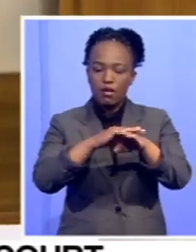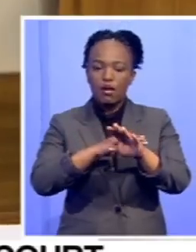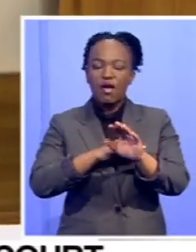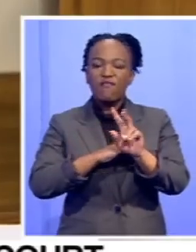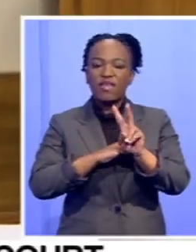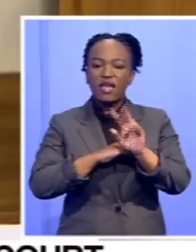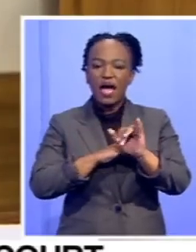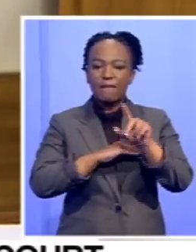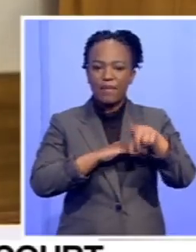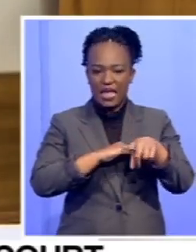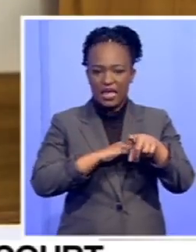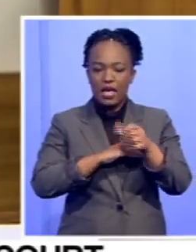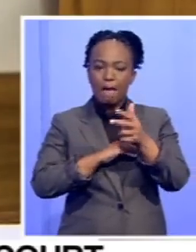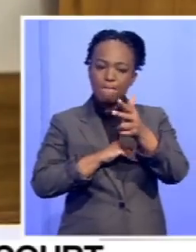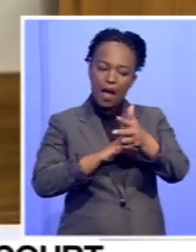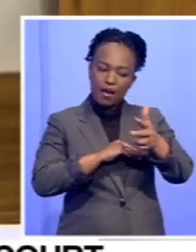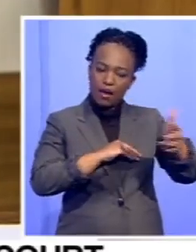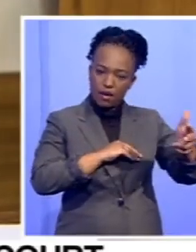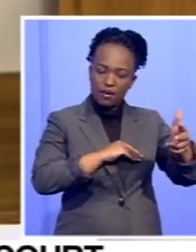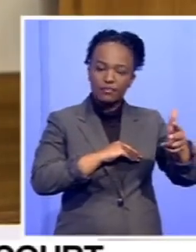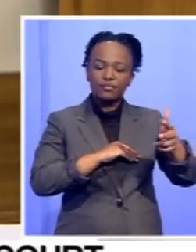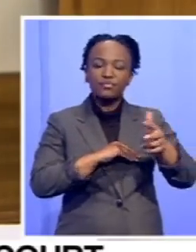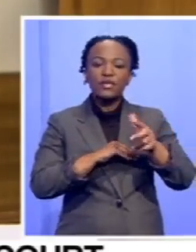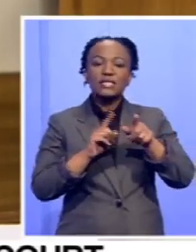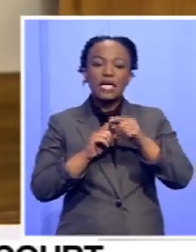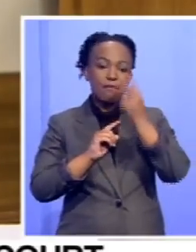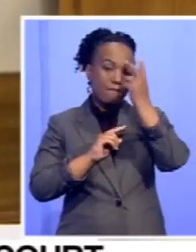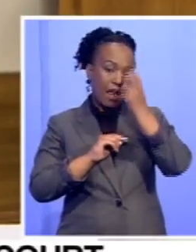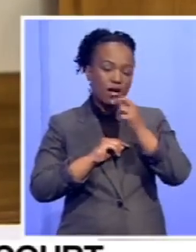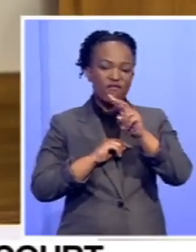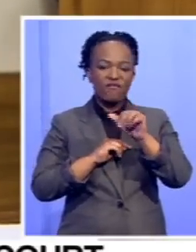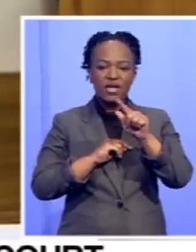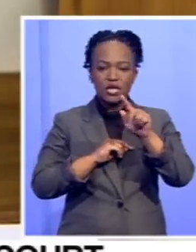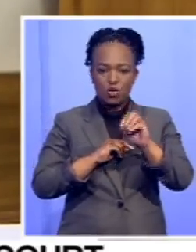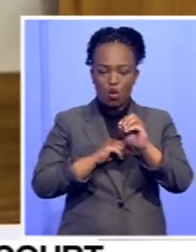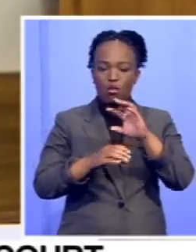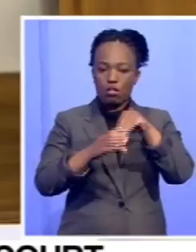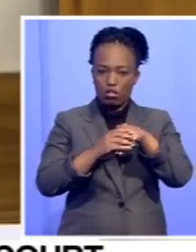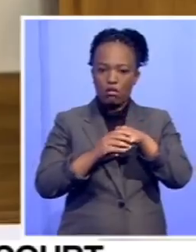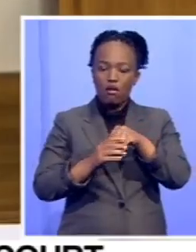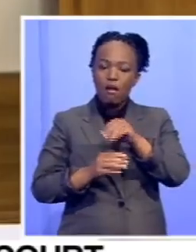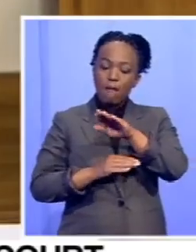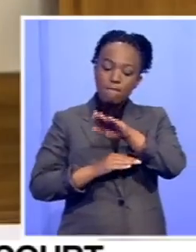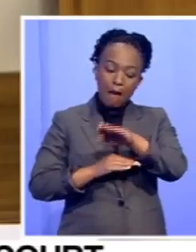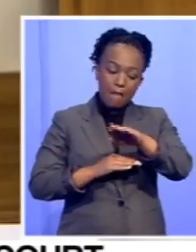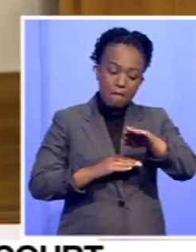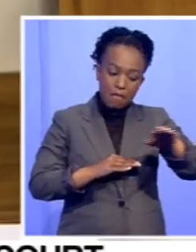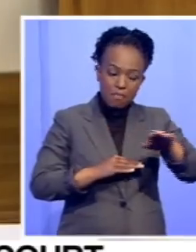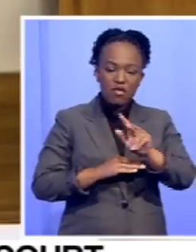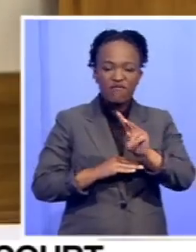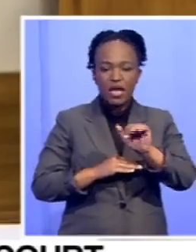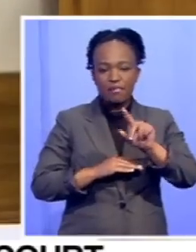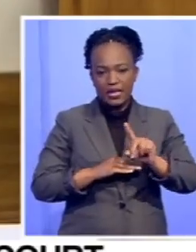parking, including the Black Vito, which was transporting the accused. The word including is underlined for emphasis.